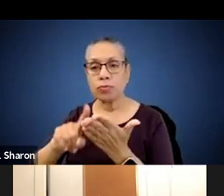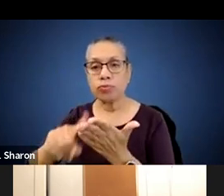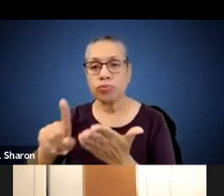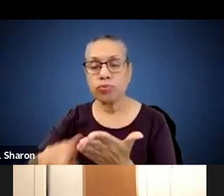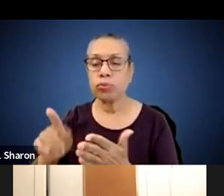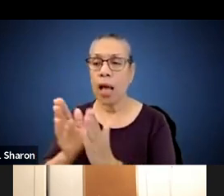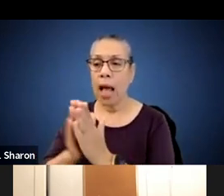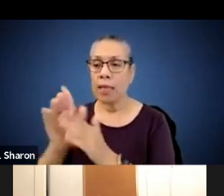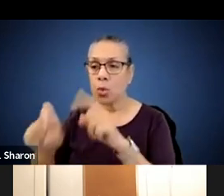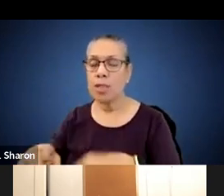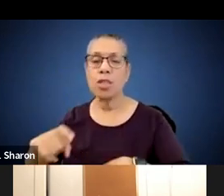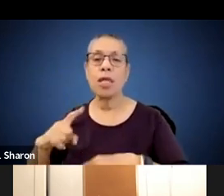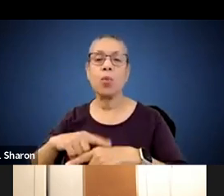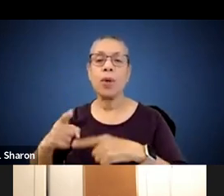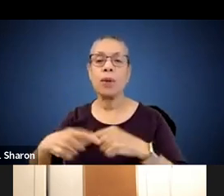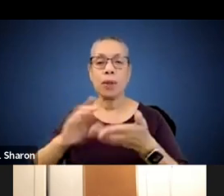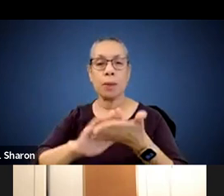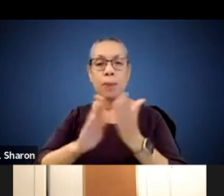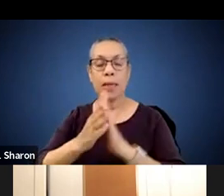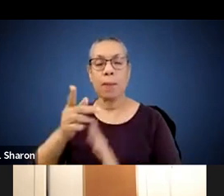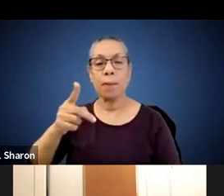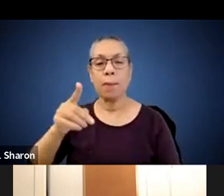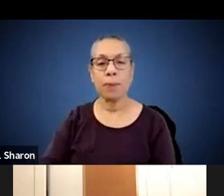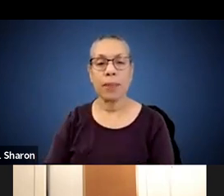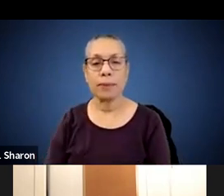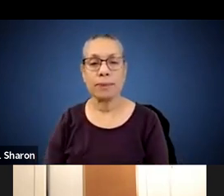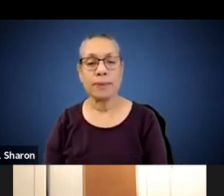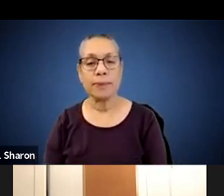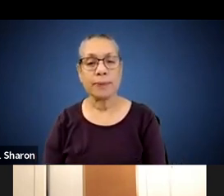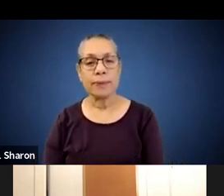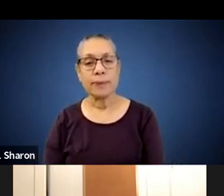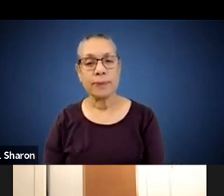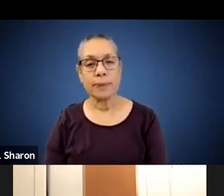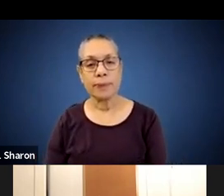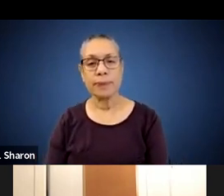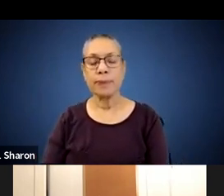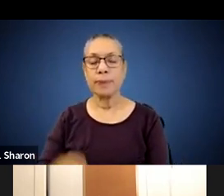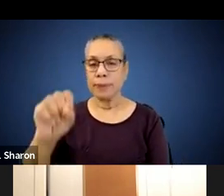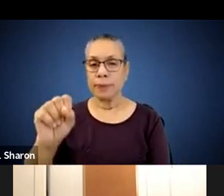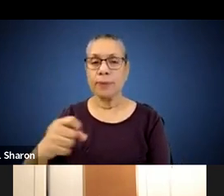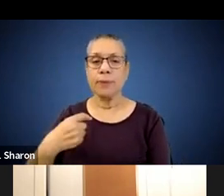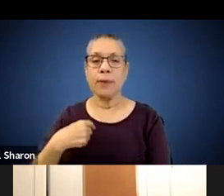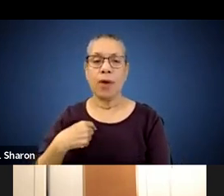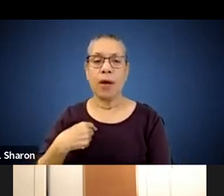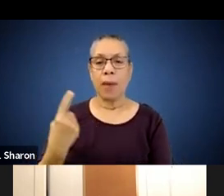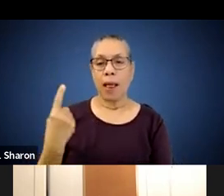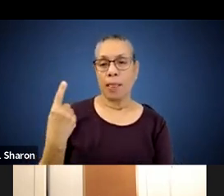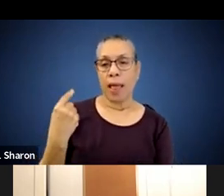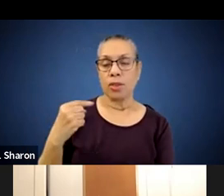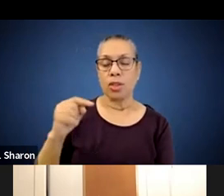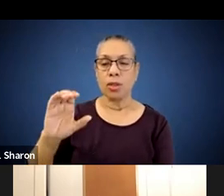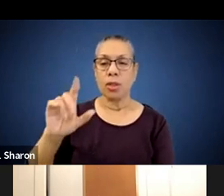we would release that yeah thanks for asking so uh we have last year's climate survey